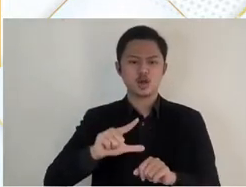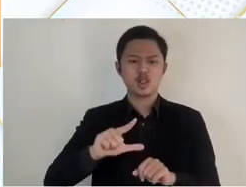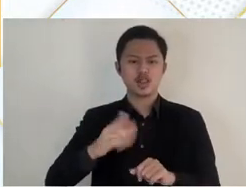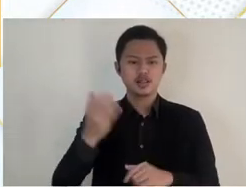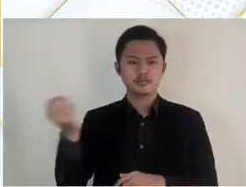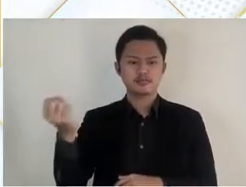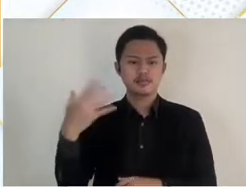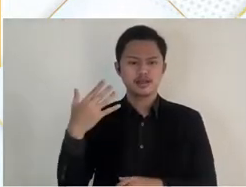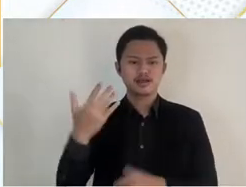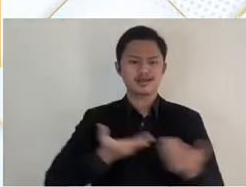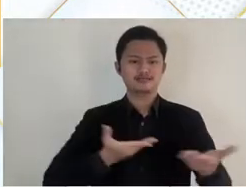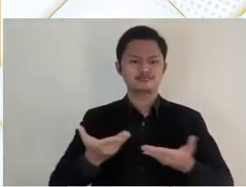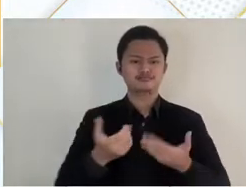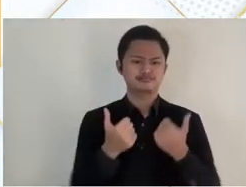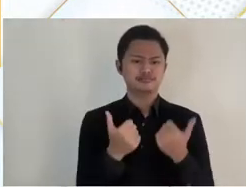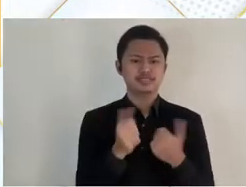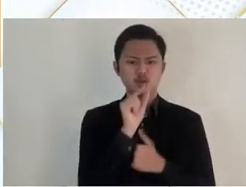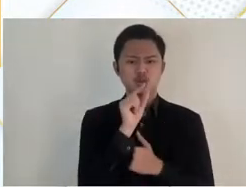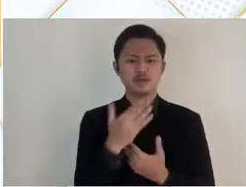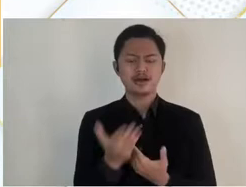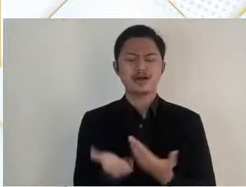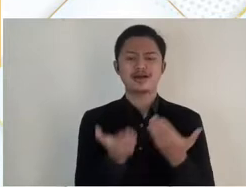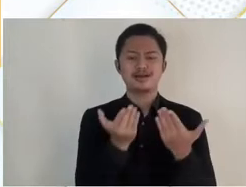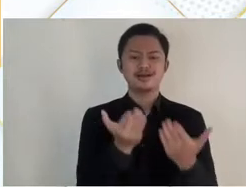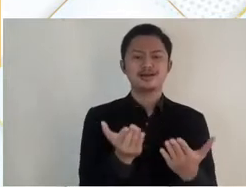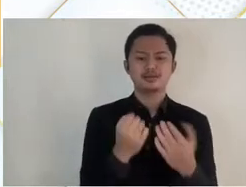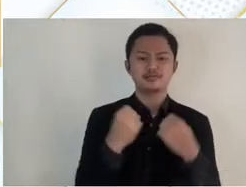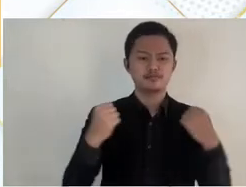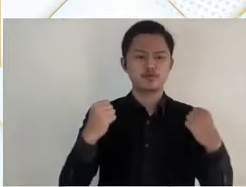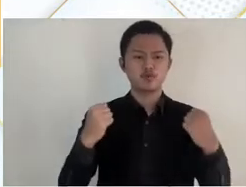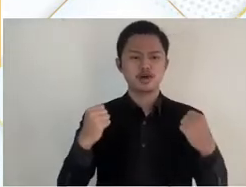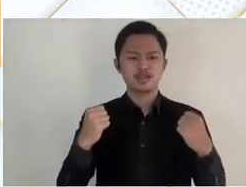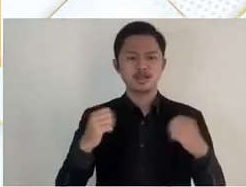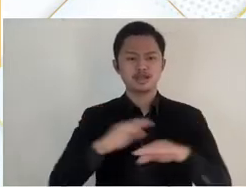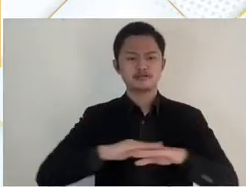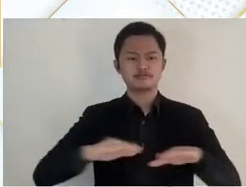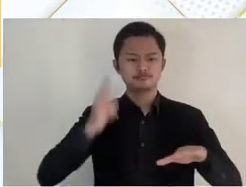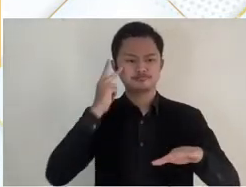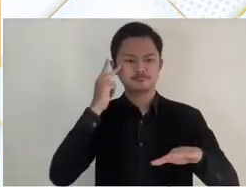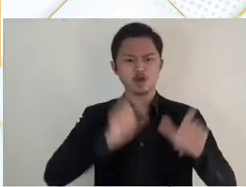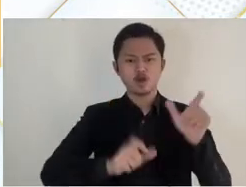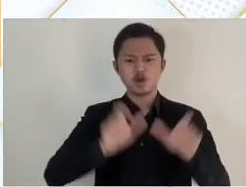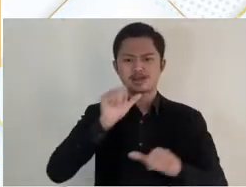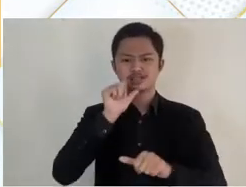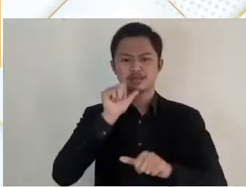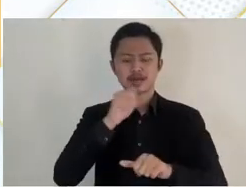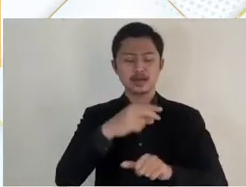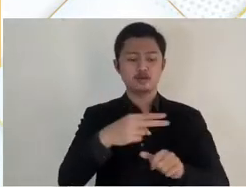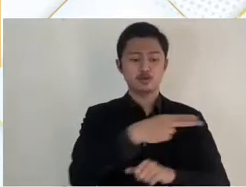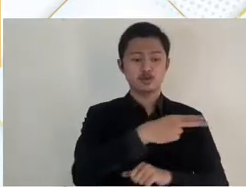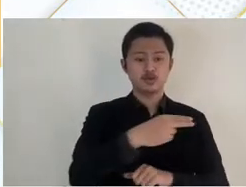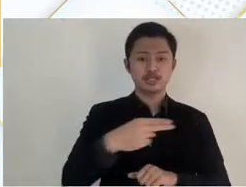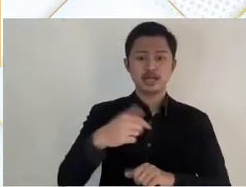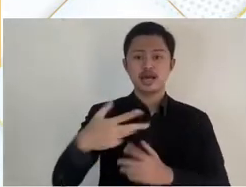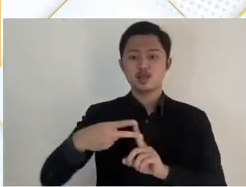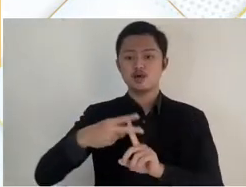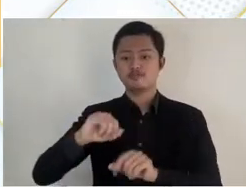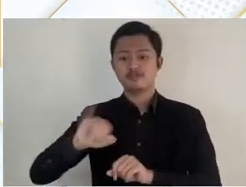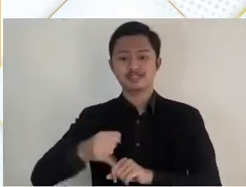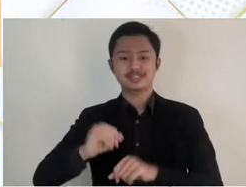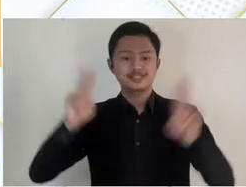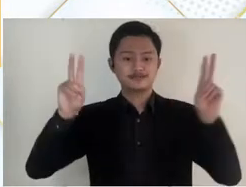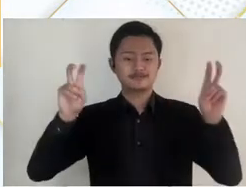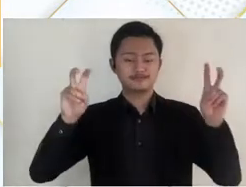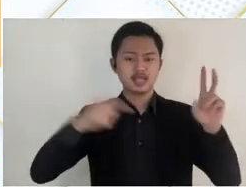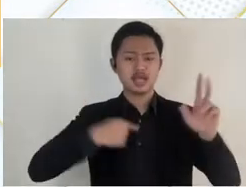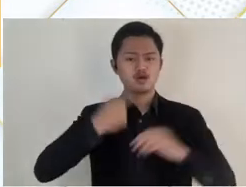would provide a very good mix and strengthening of all of those security actors, particularly within the Indonesian and Fijian context. And I think